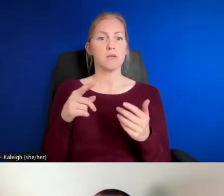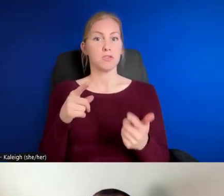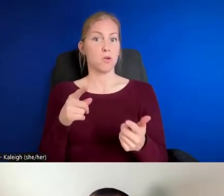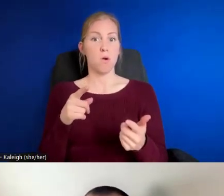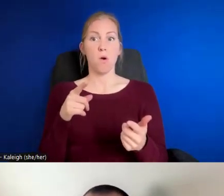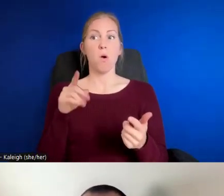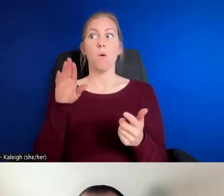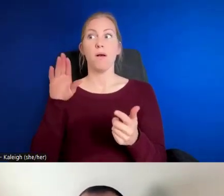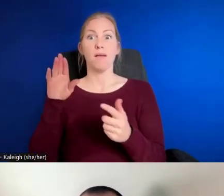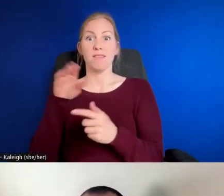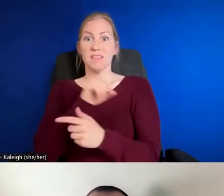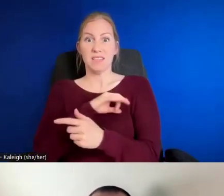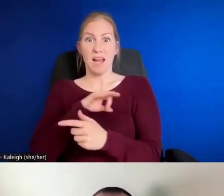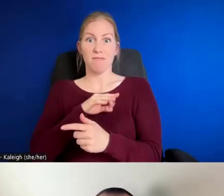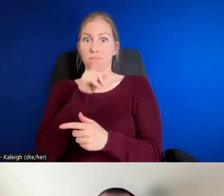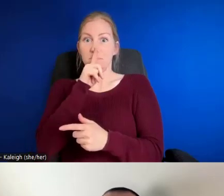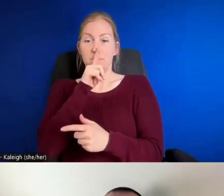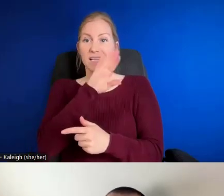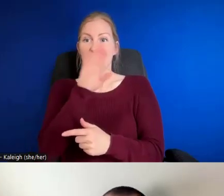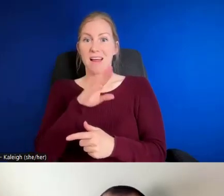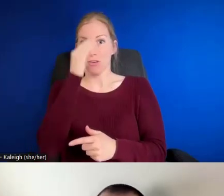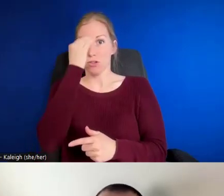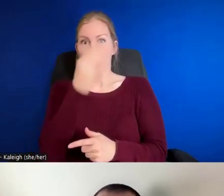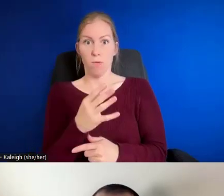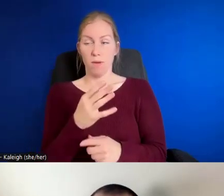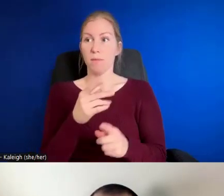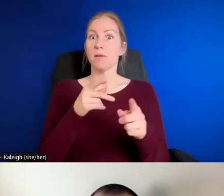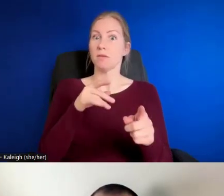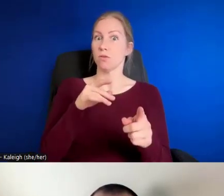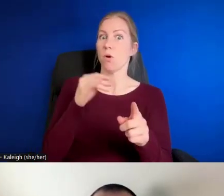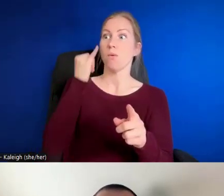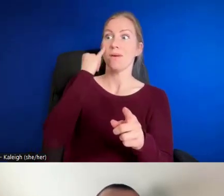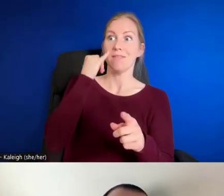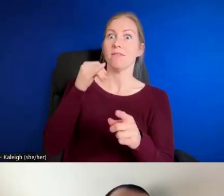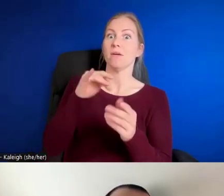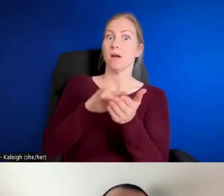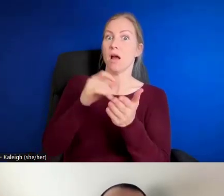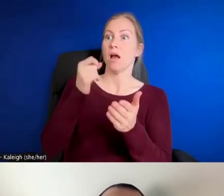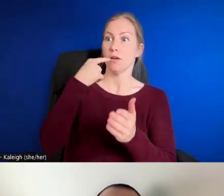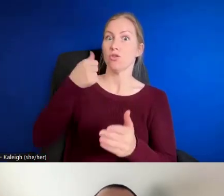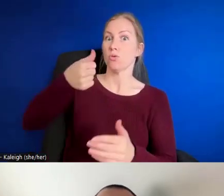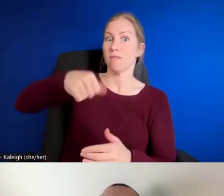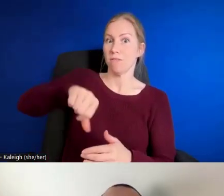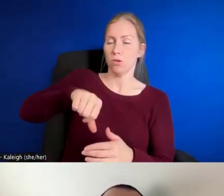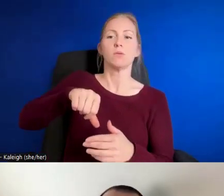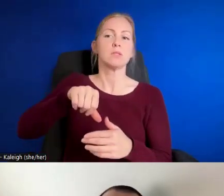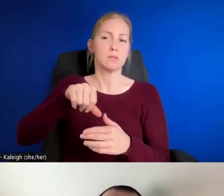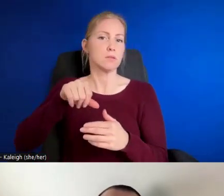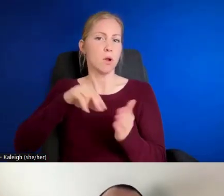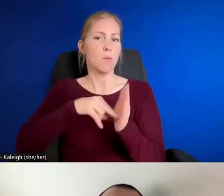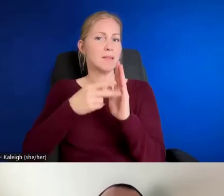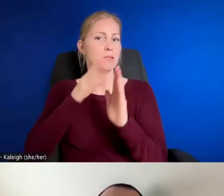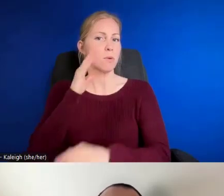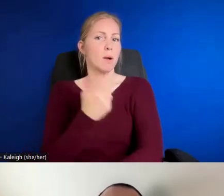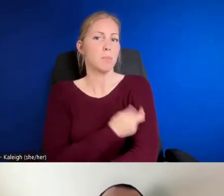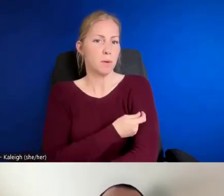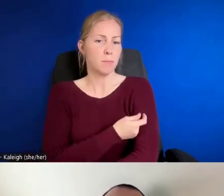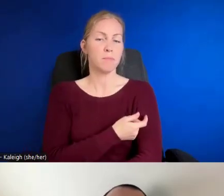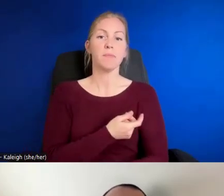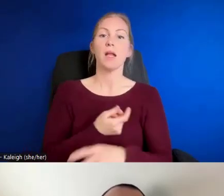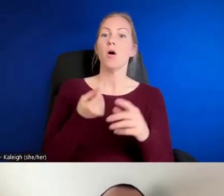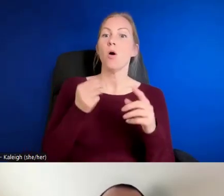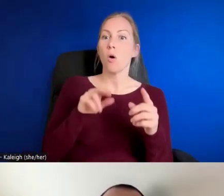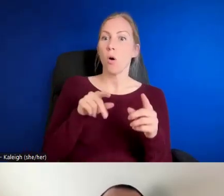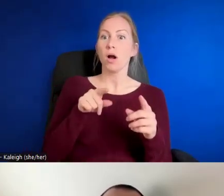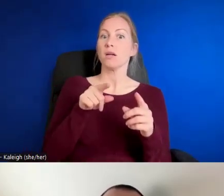refusal of oral medication will result in intramuscular injections, or they're plainly denied oral medication if they ask